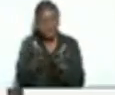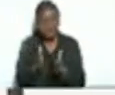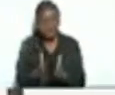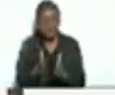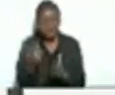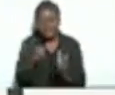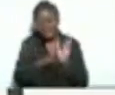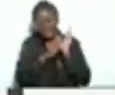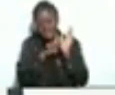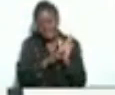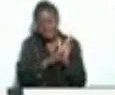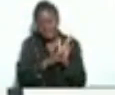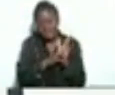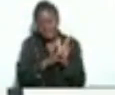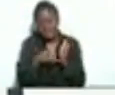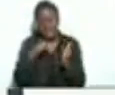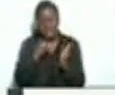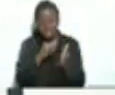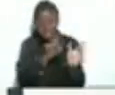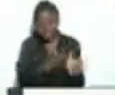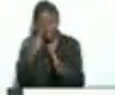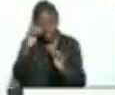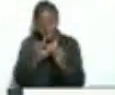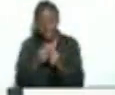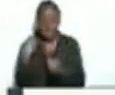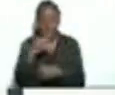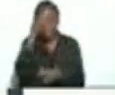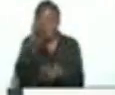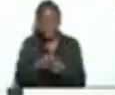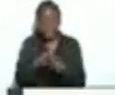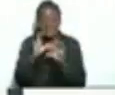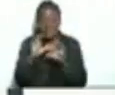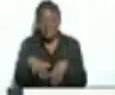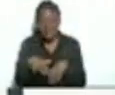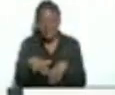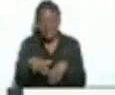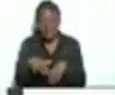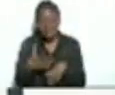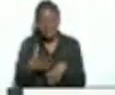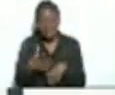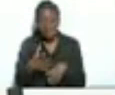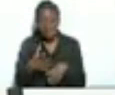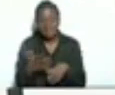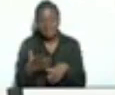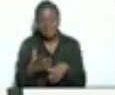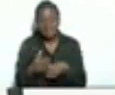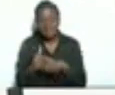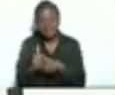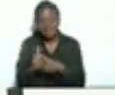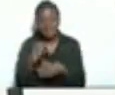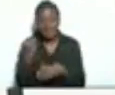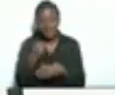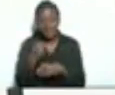The examples is a blueprint for how our faith can inform our actions and governance, ensuring that we remain true to